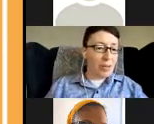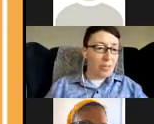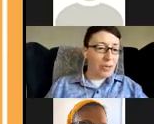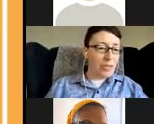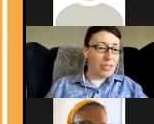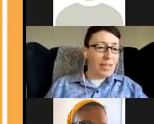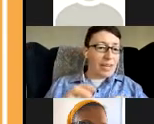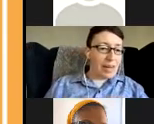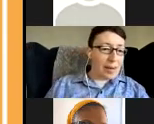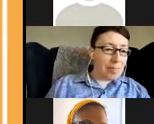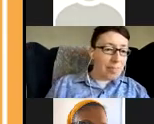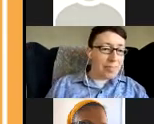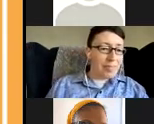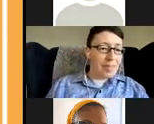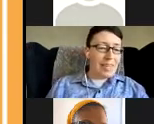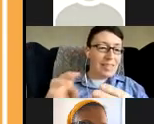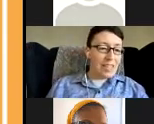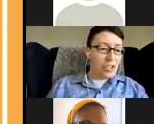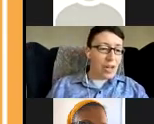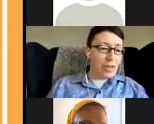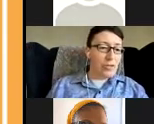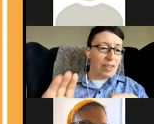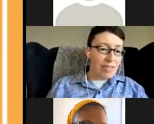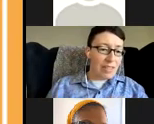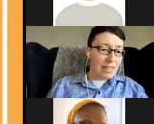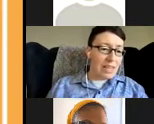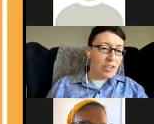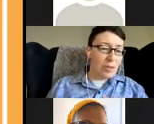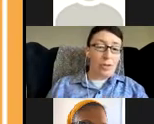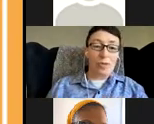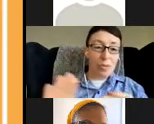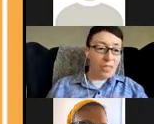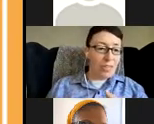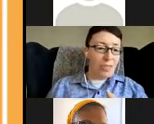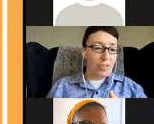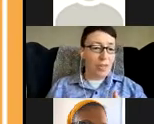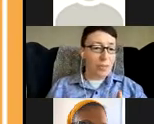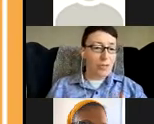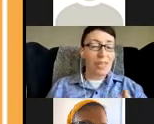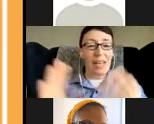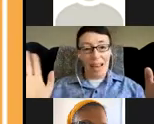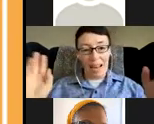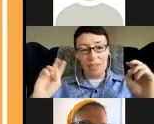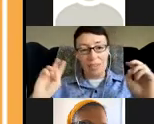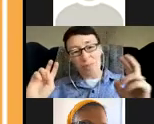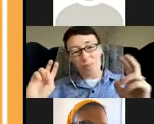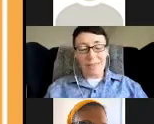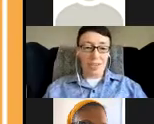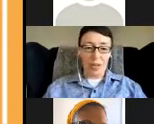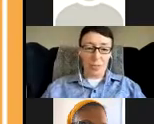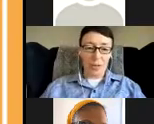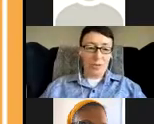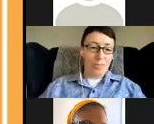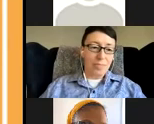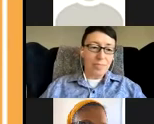child abuse, assess child abuse, investigate child abuse, prosecute for child abuse, and treat